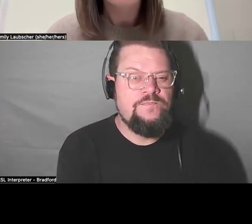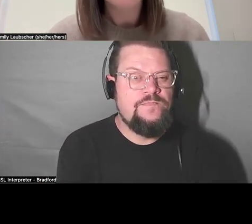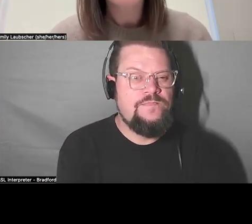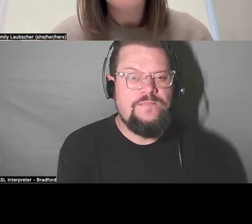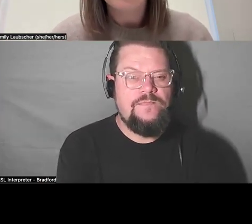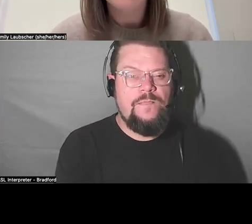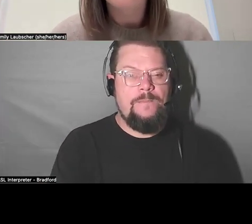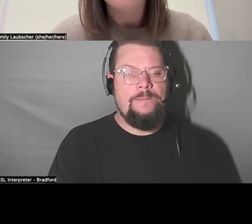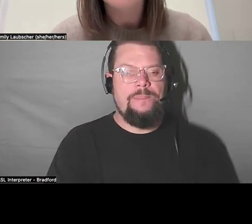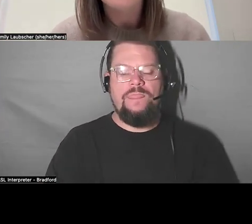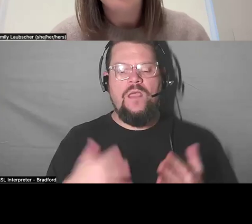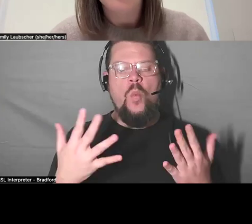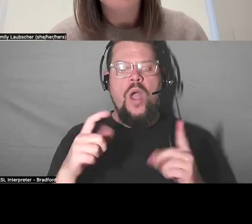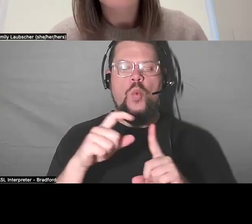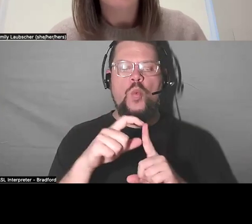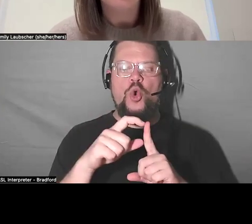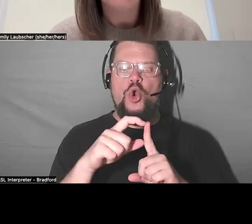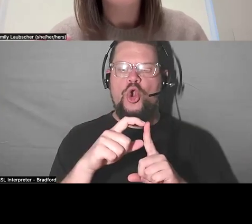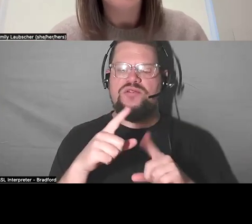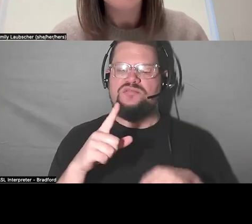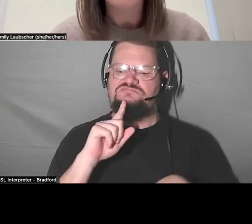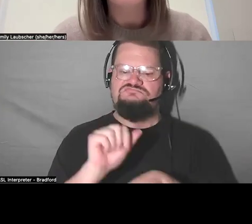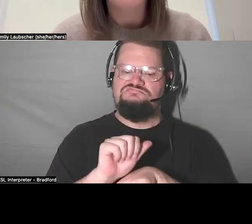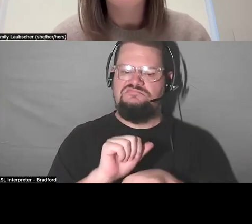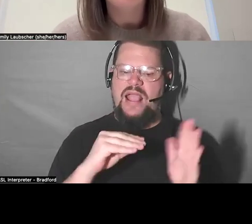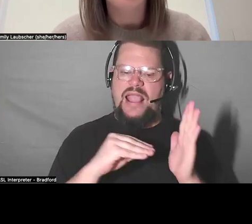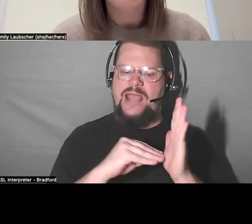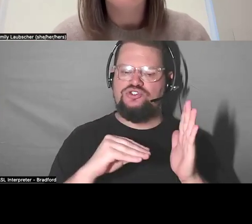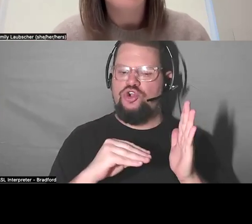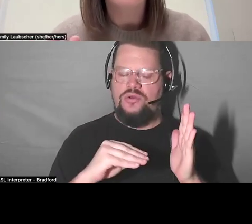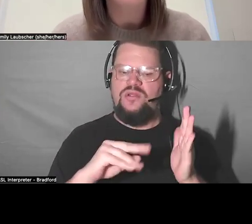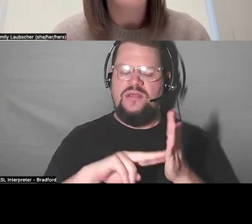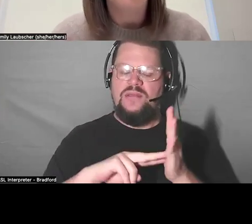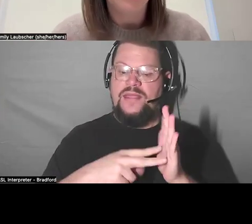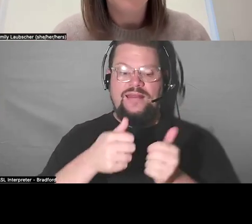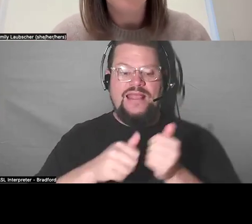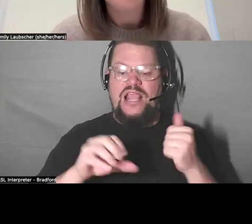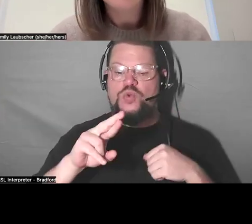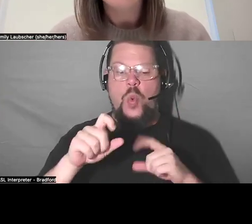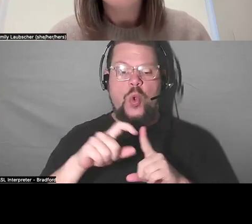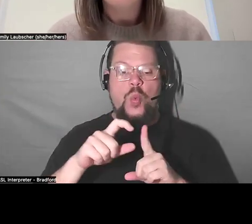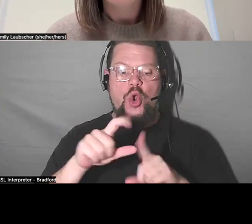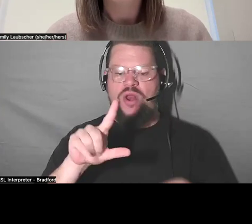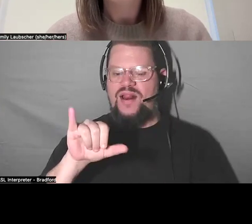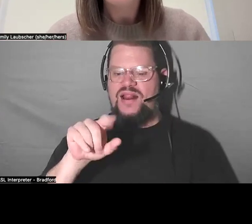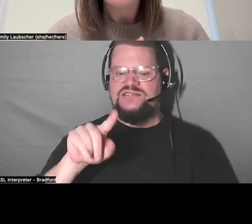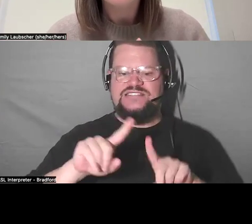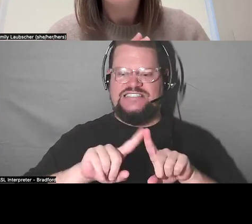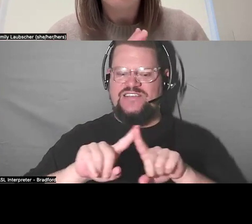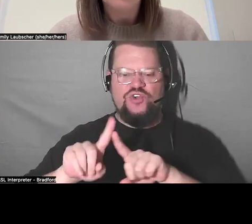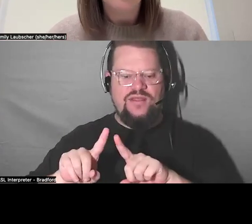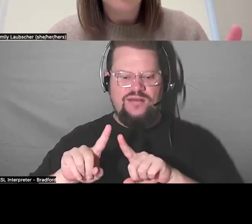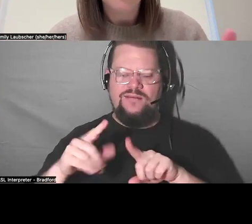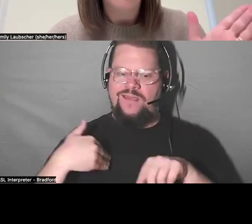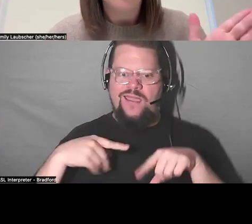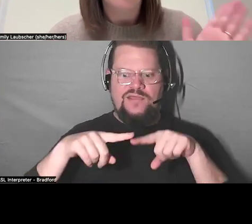So what words are captured using these methods? Well, it turns out that every core word list is different. There's variation